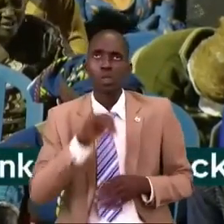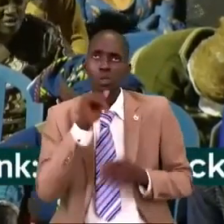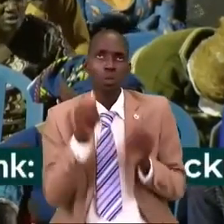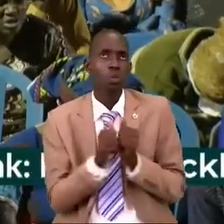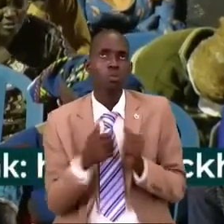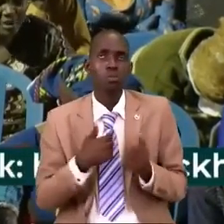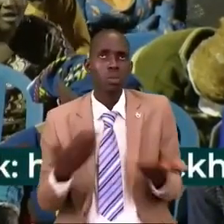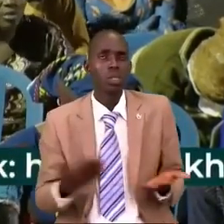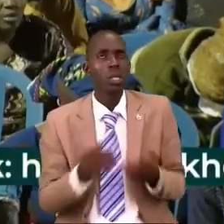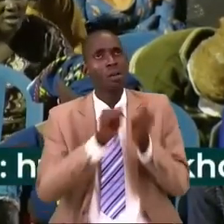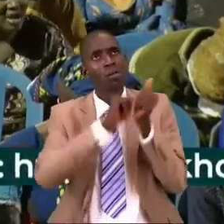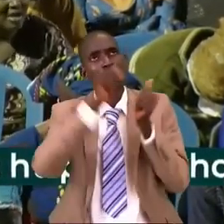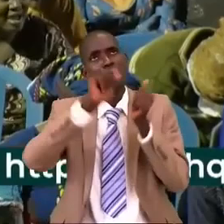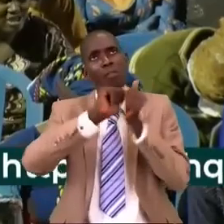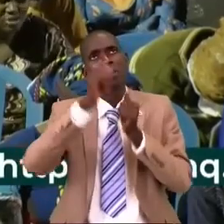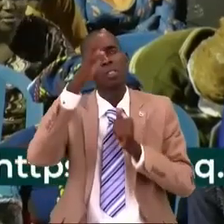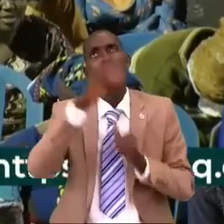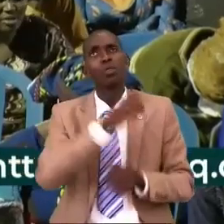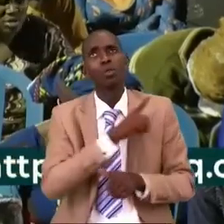hands. Wave your hands.